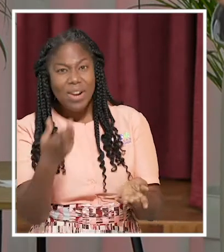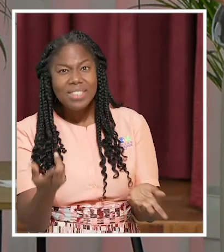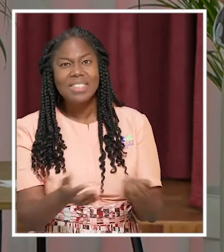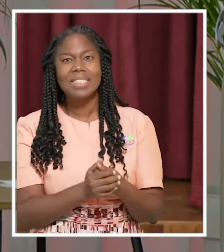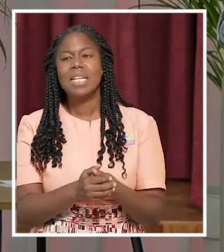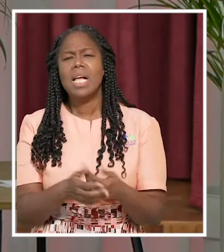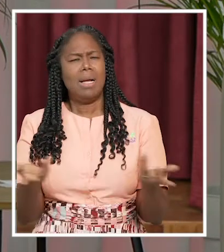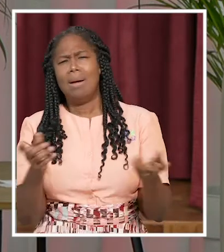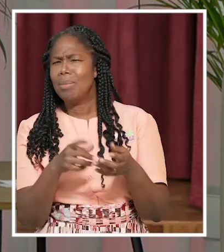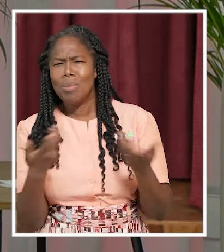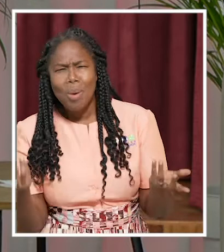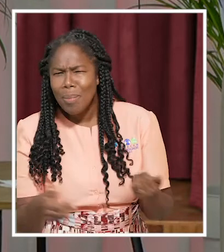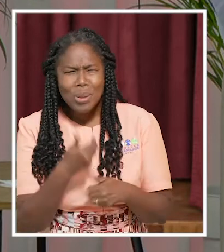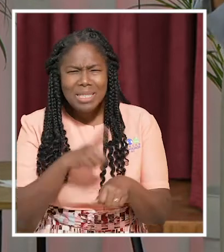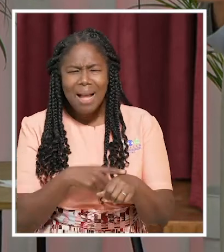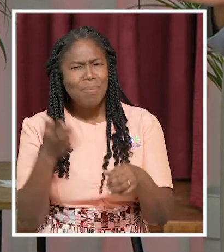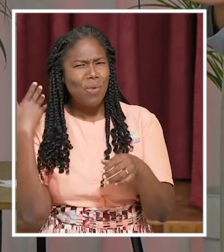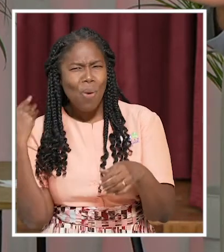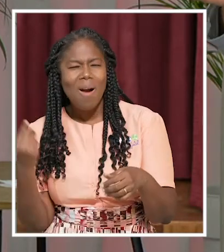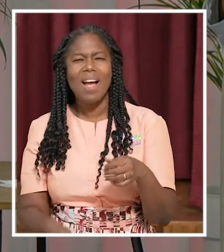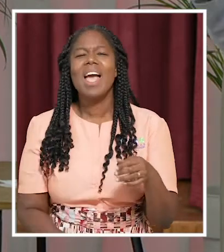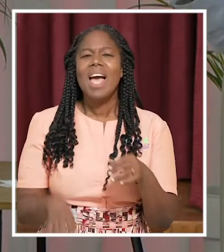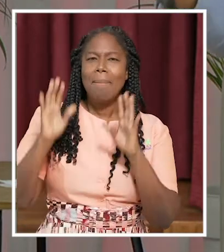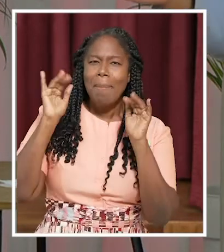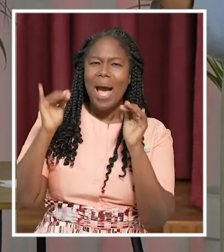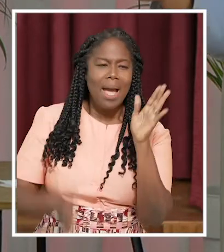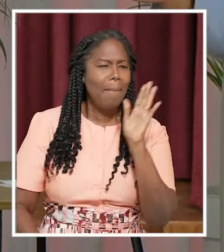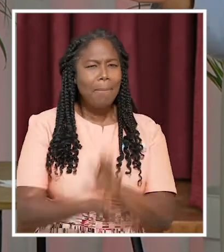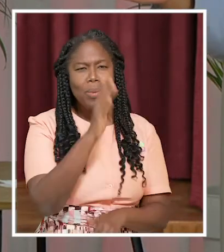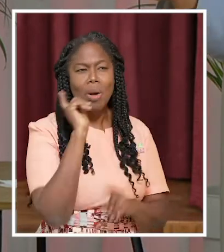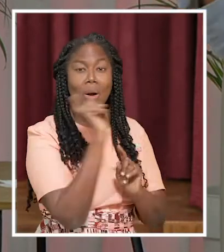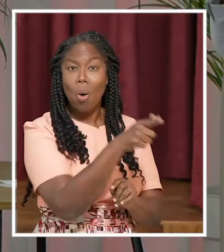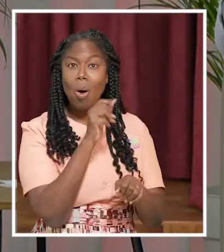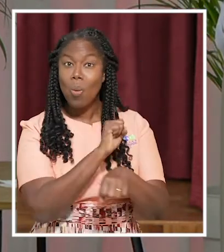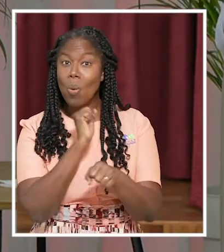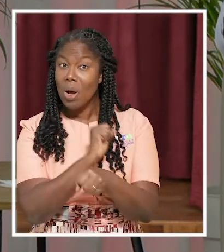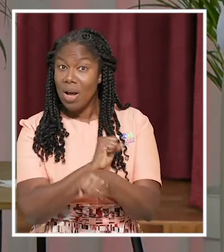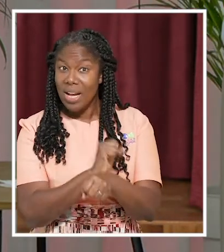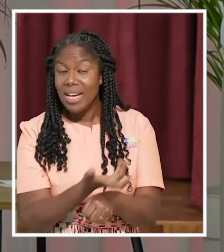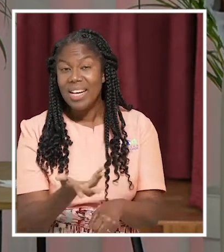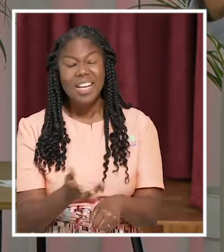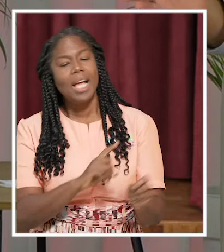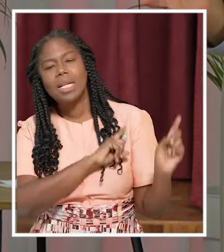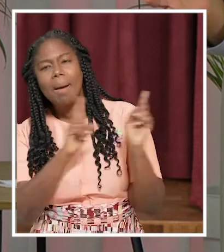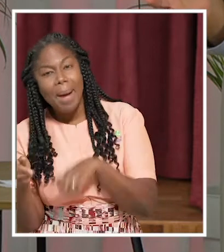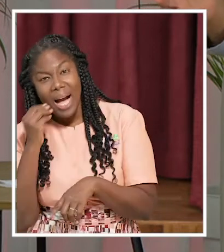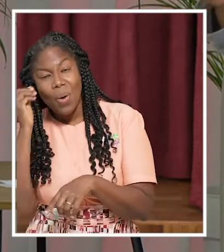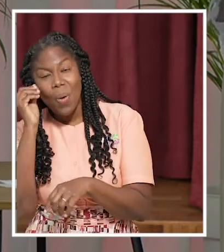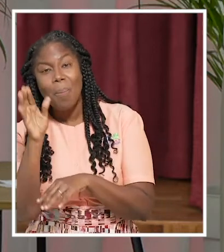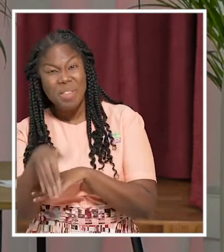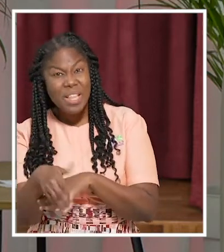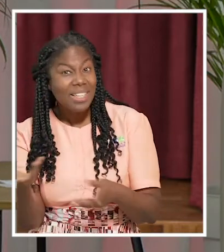bust it and go to work for the day. And you don't see them till in the evening. And then you may spend a little bit of time with them, or even the children. They head across the